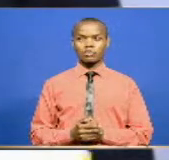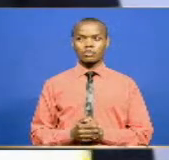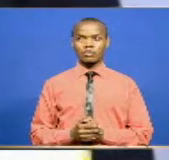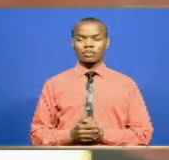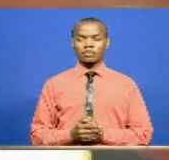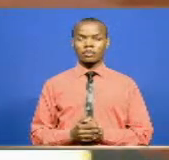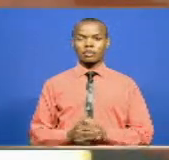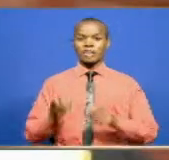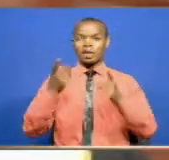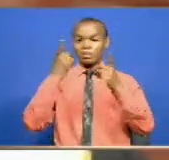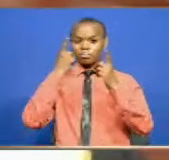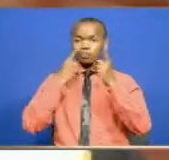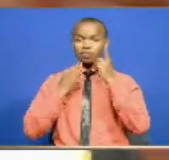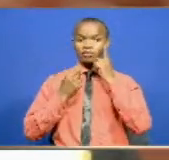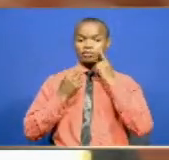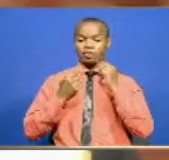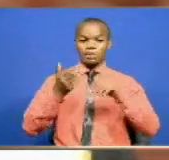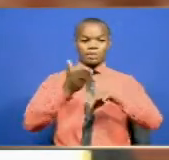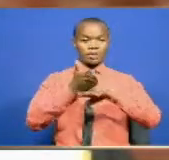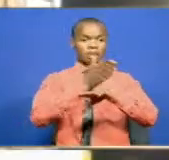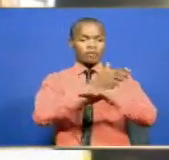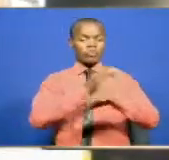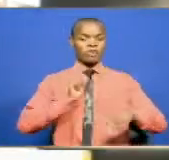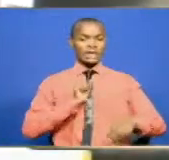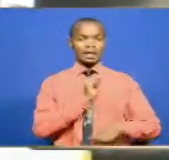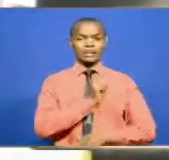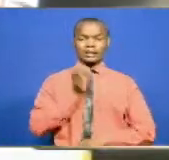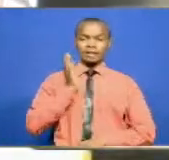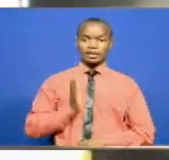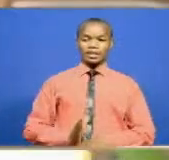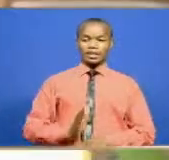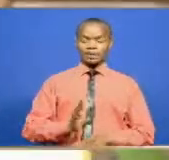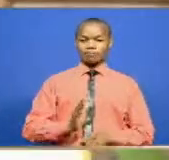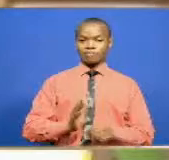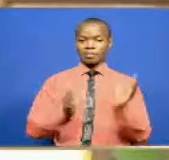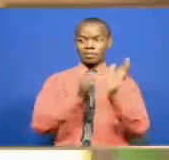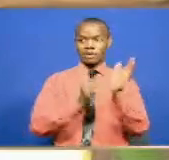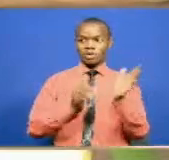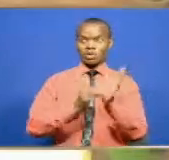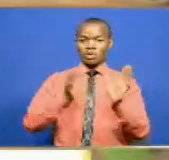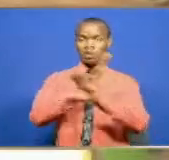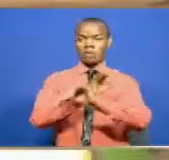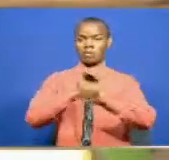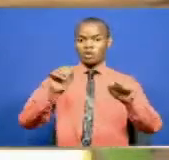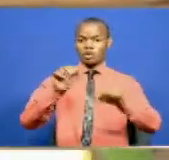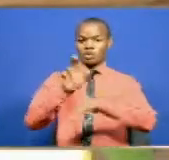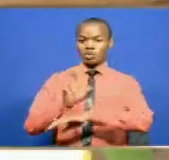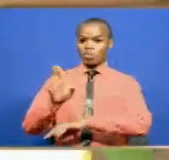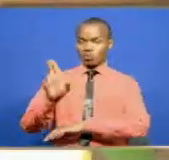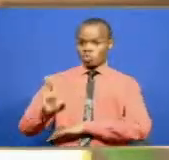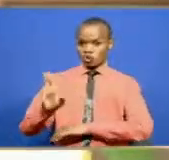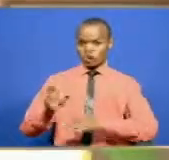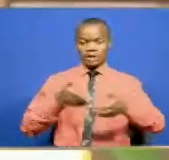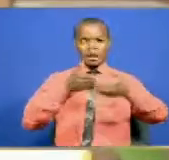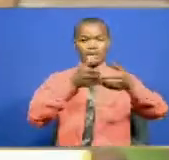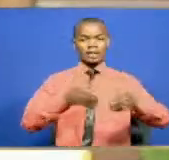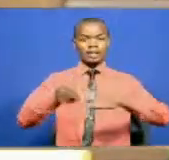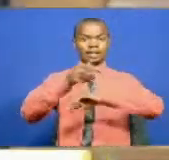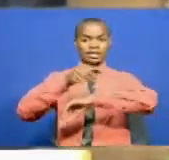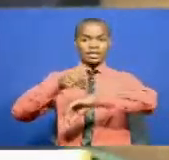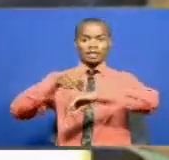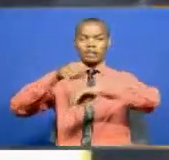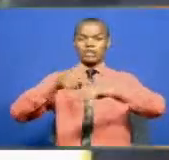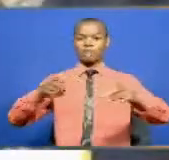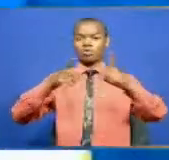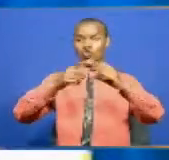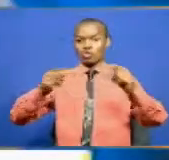Mourning the late Boniface Mutinda Kabaka, President Uhuru Kenyatta leads the nation to pay tribute to the fallen Machakos